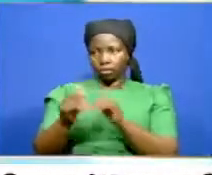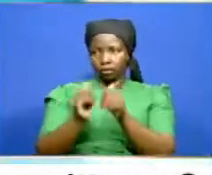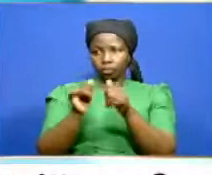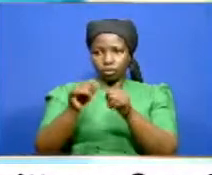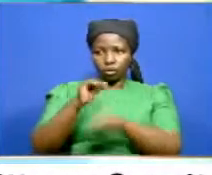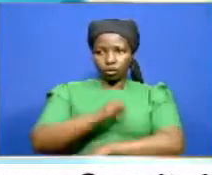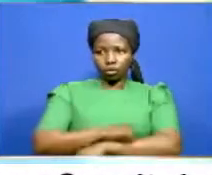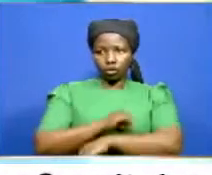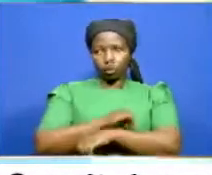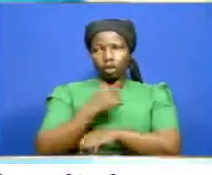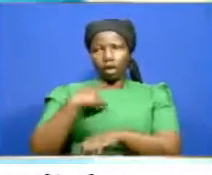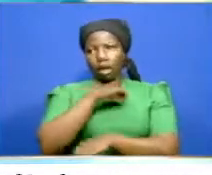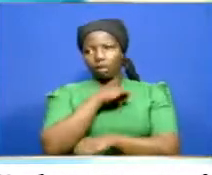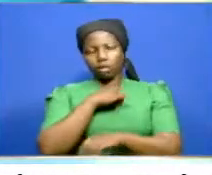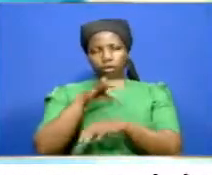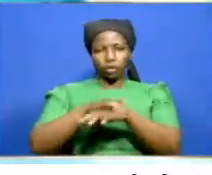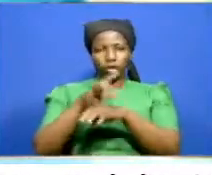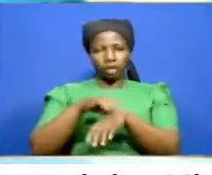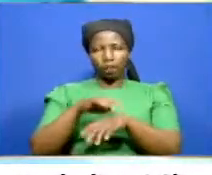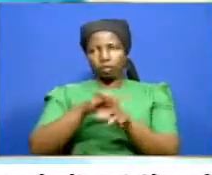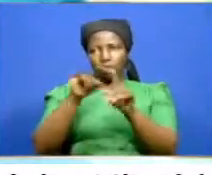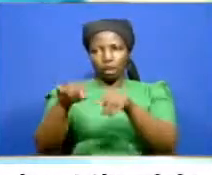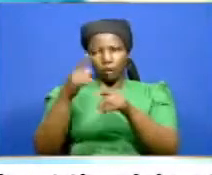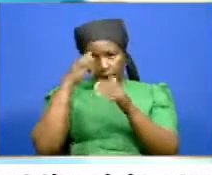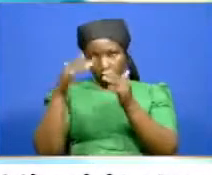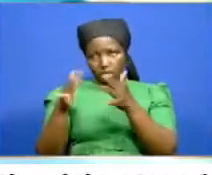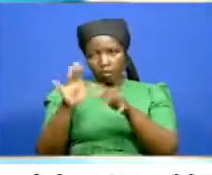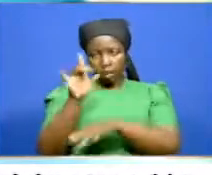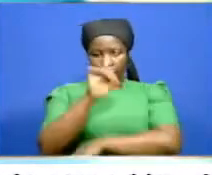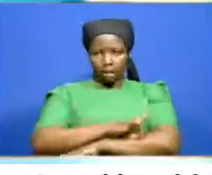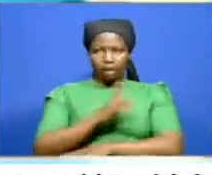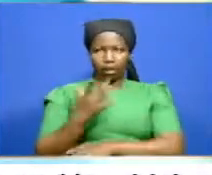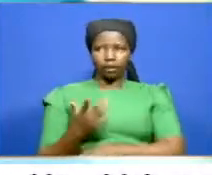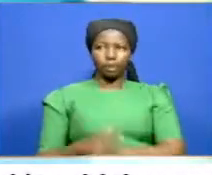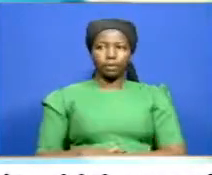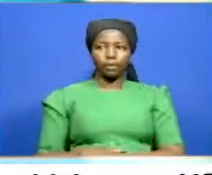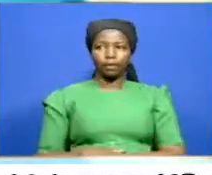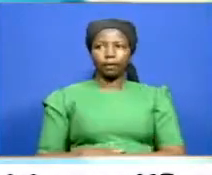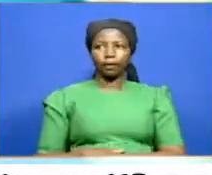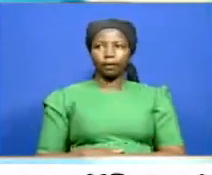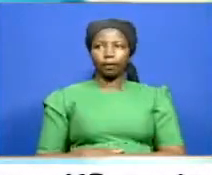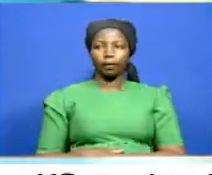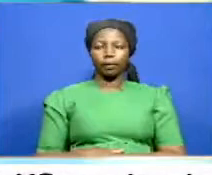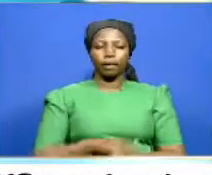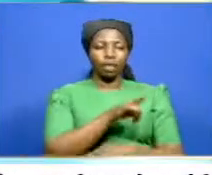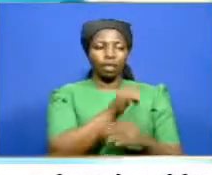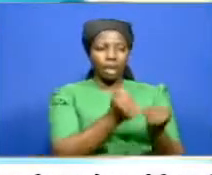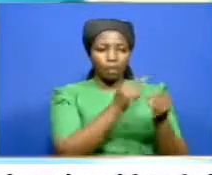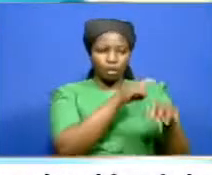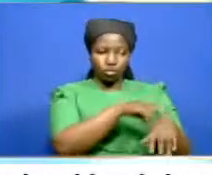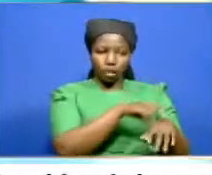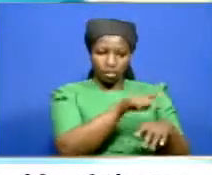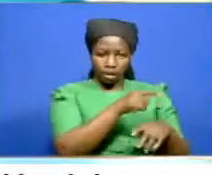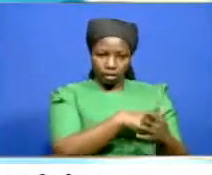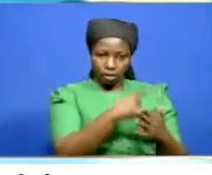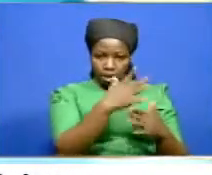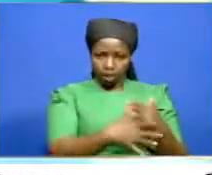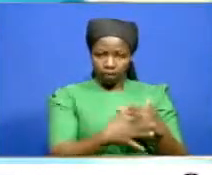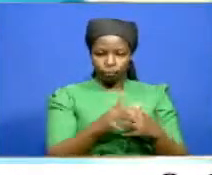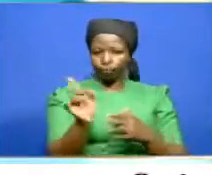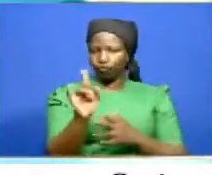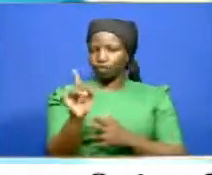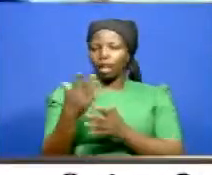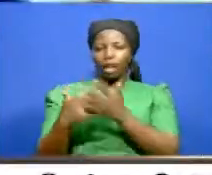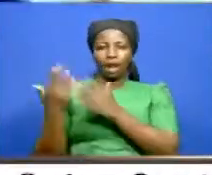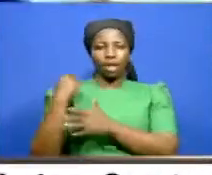our kids for the open day, Emerging Stars Football Academy open day. That was actually this weekend? No, it was the other weekend. Oh, the other weekend. Yeah, and the kids were